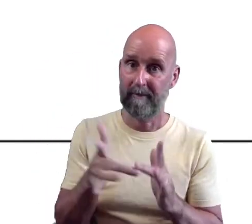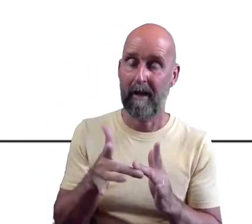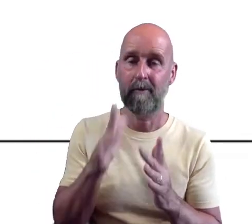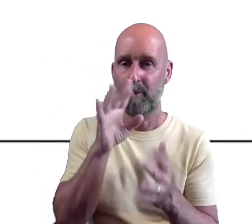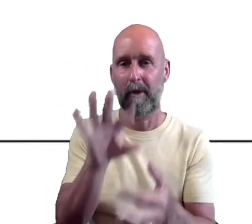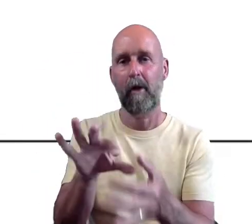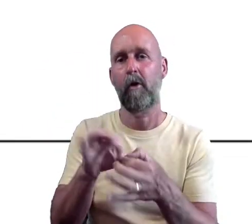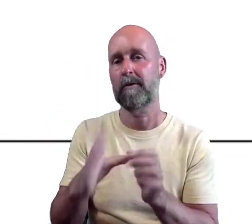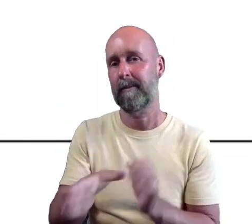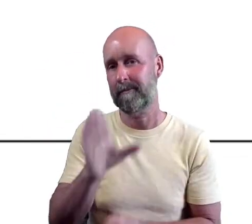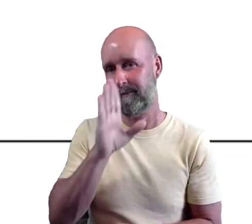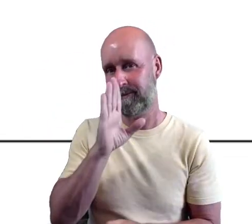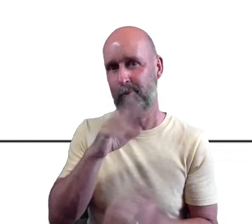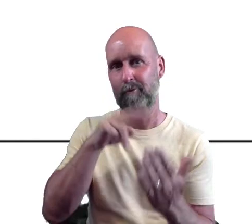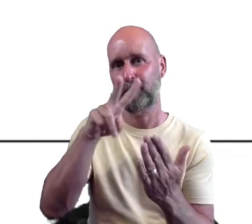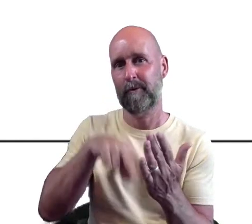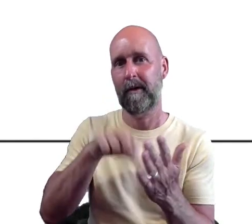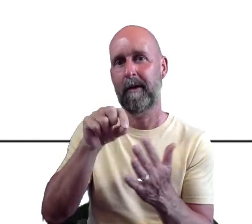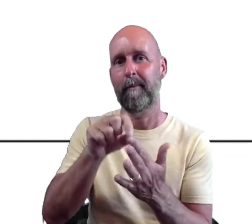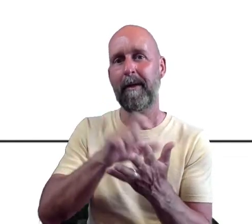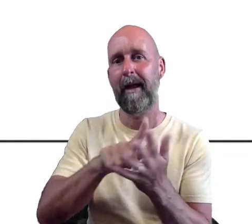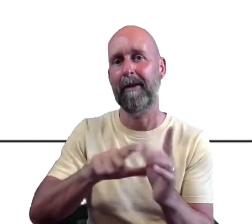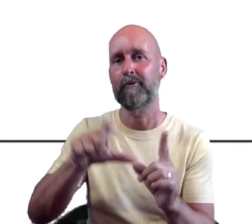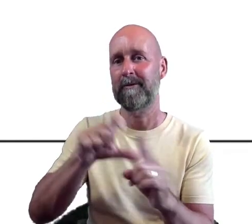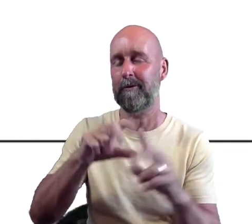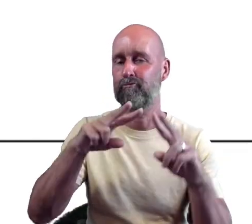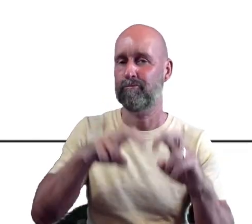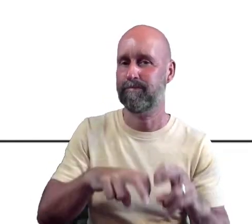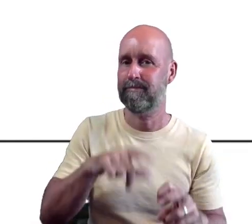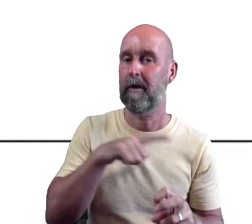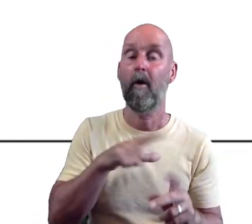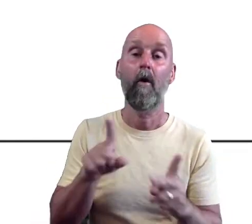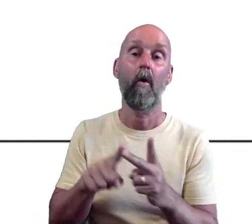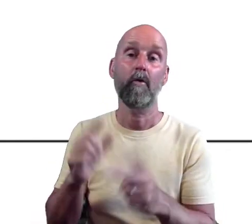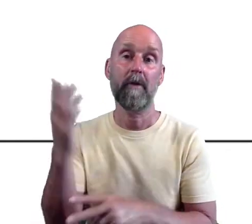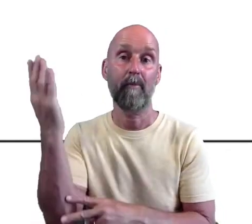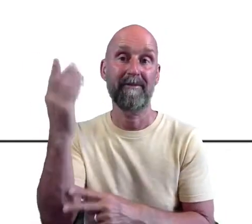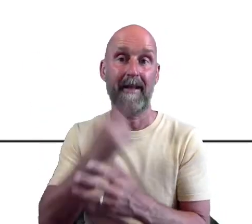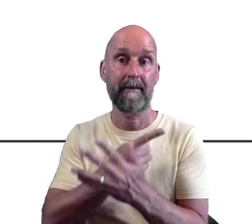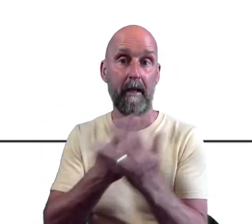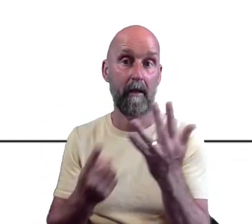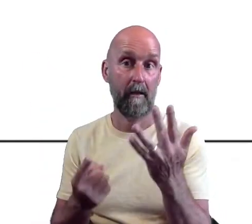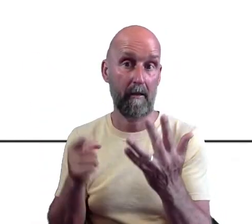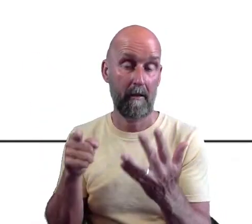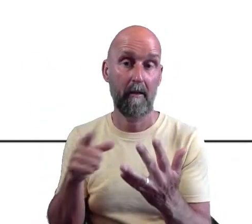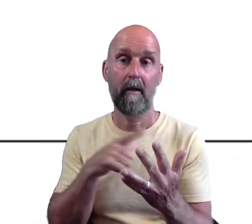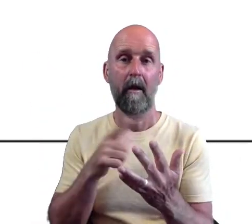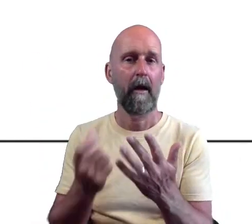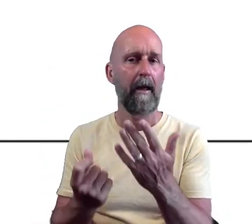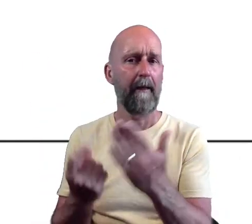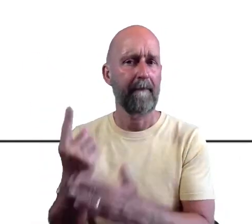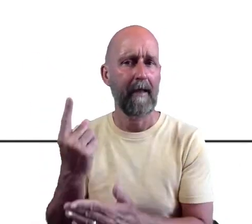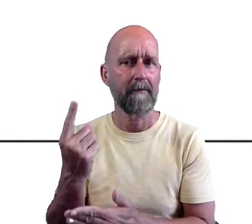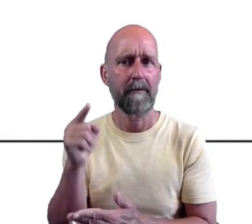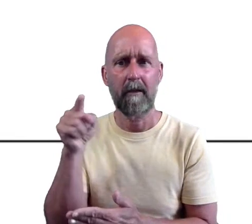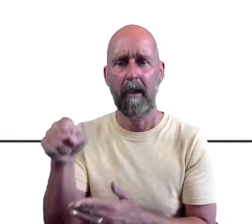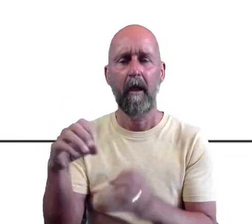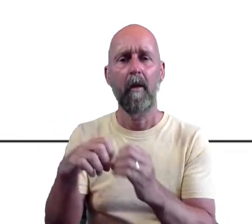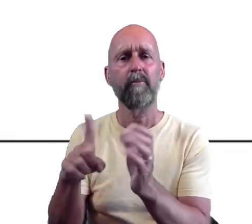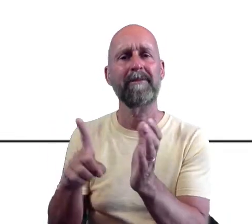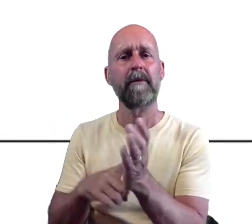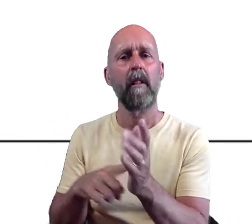wanted to read my PhD thesis. I'm also presenting some elements of this academic work. There's an event by the Bristol Digital Games